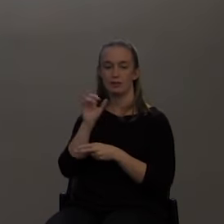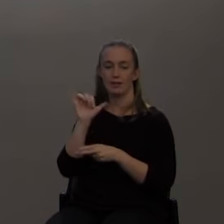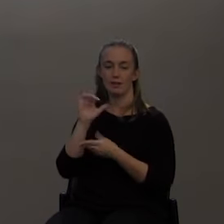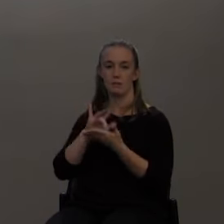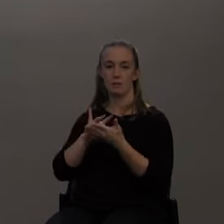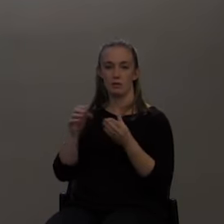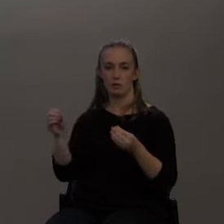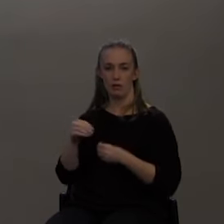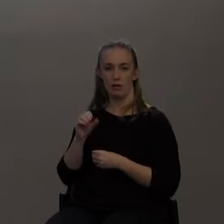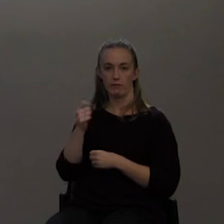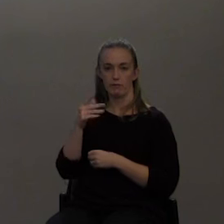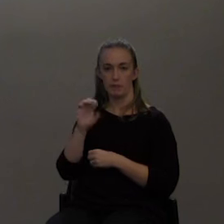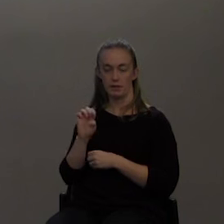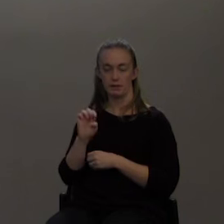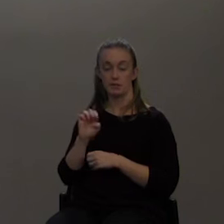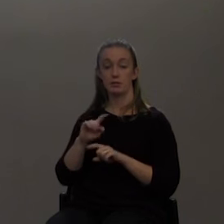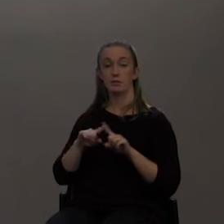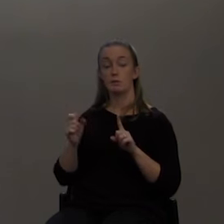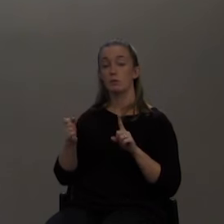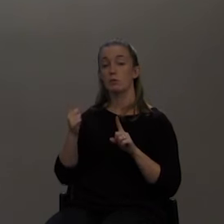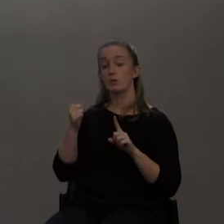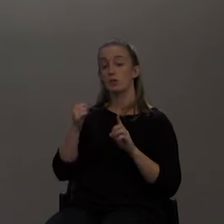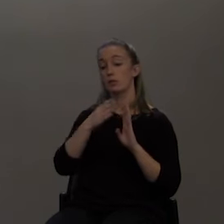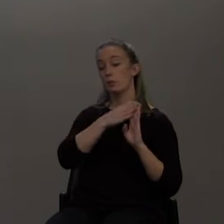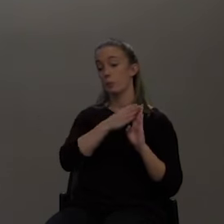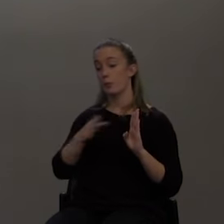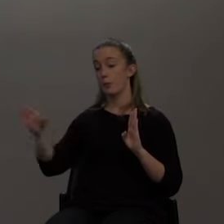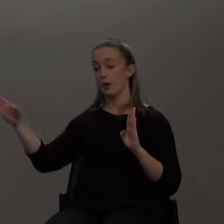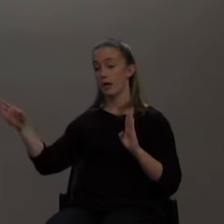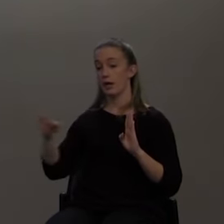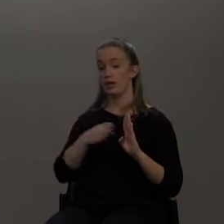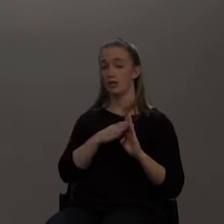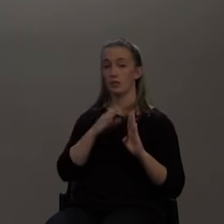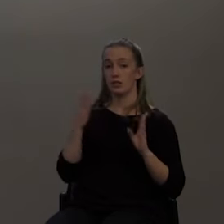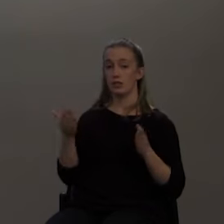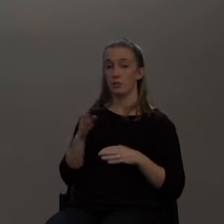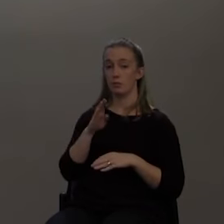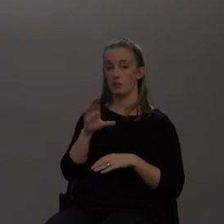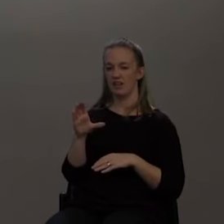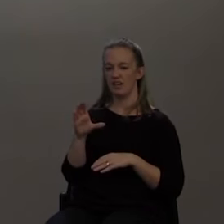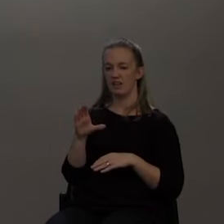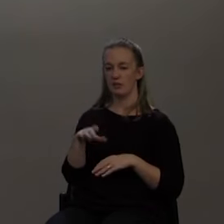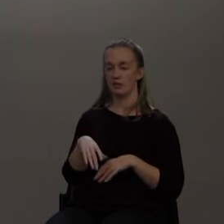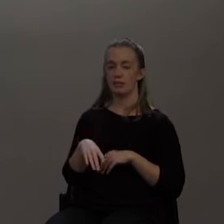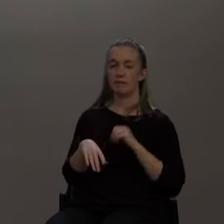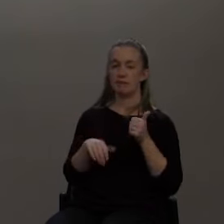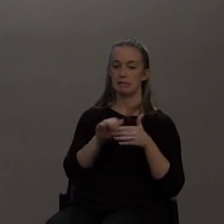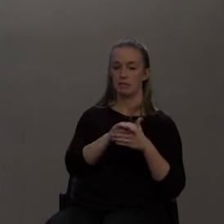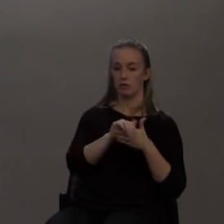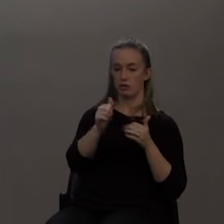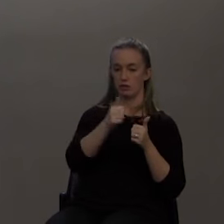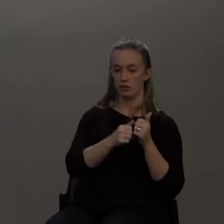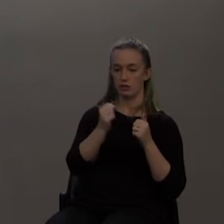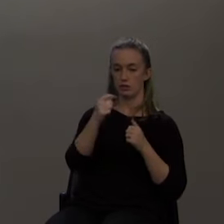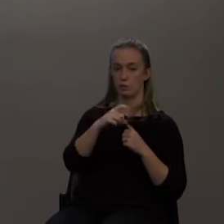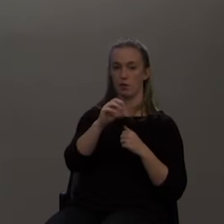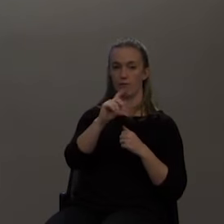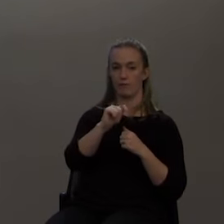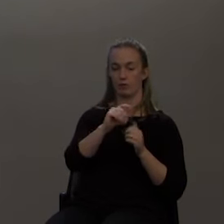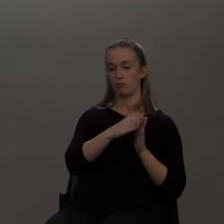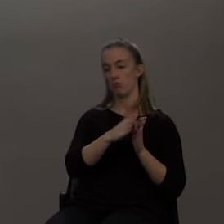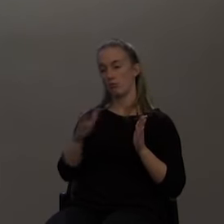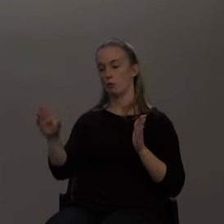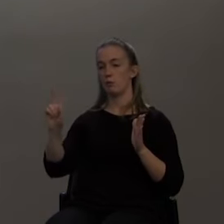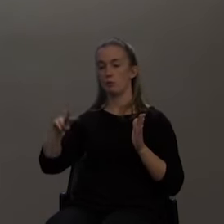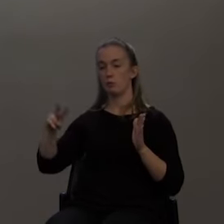Medical office space. But the range in Boyle County is about $10 a square foot to $22 a square foot. But in